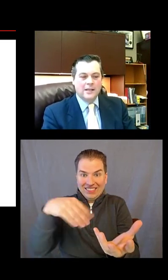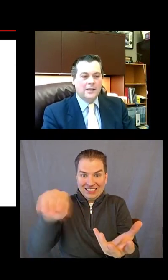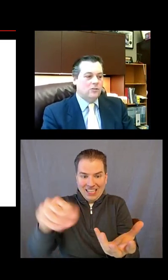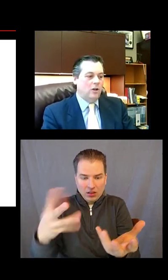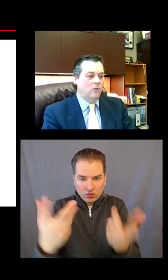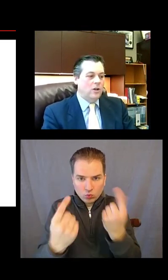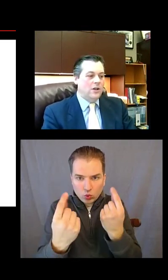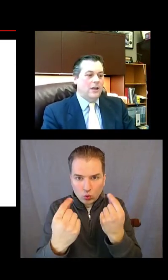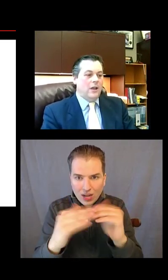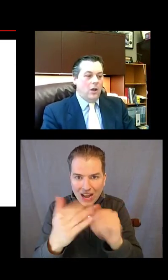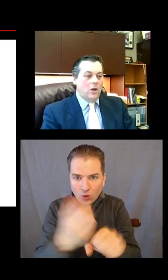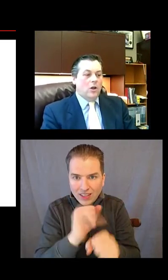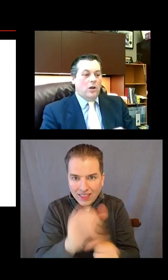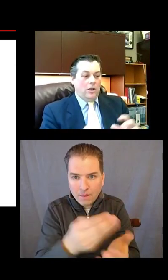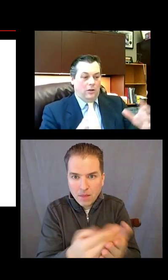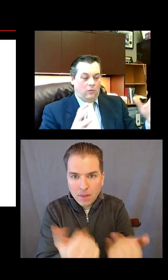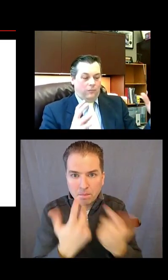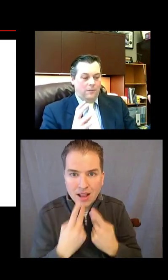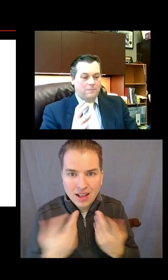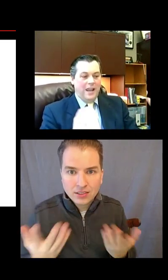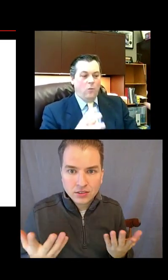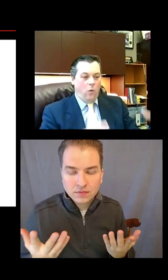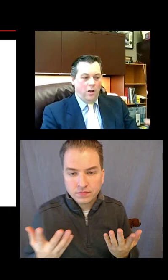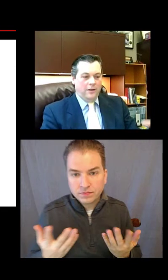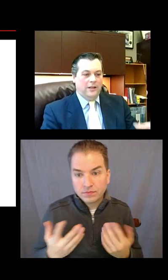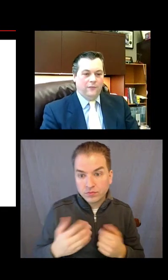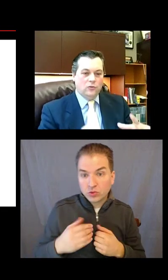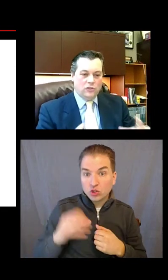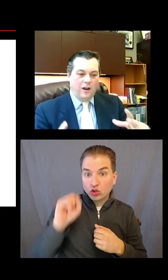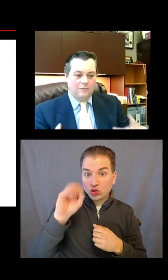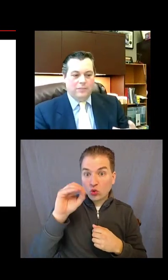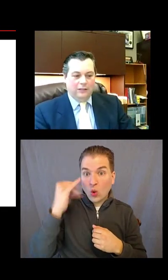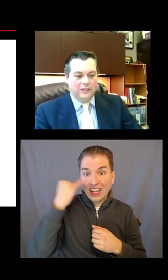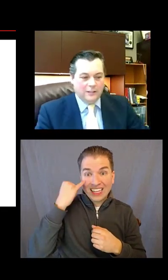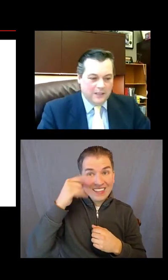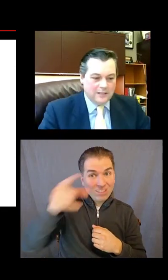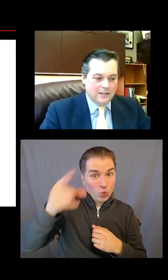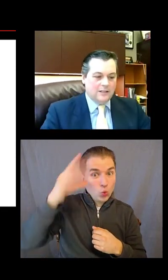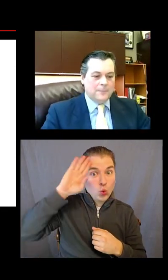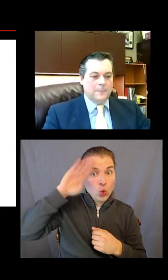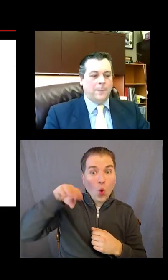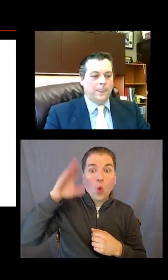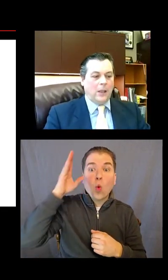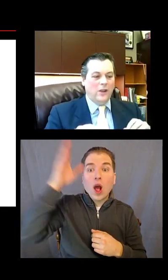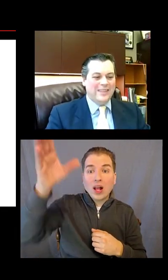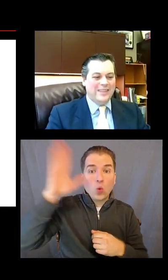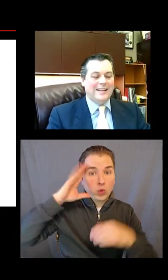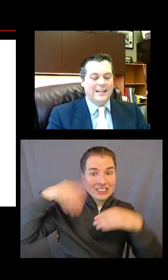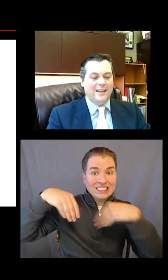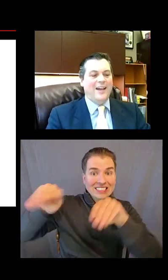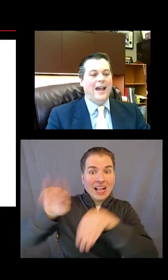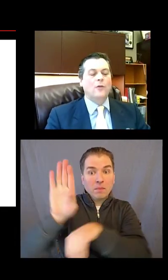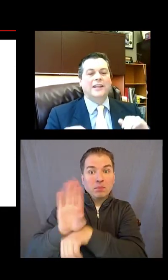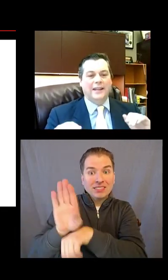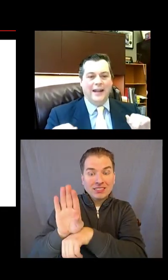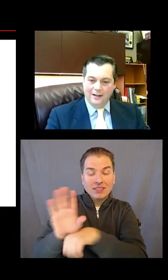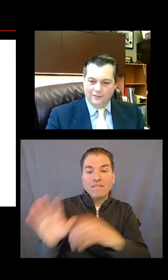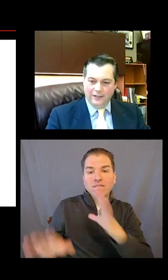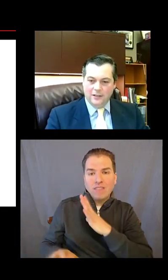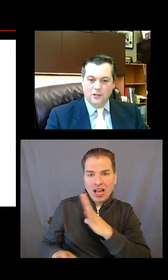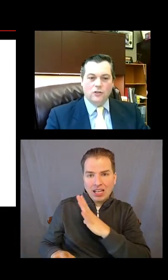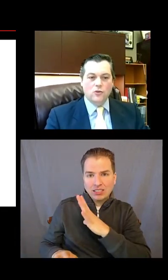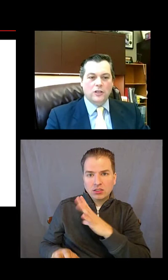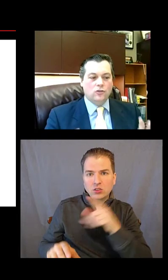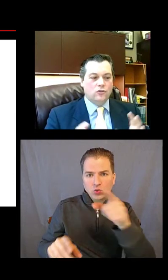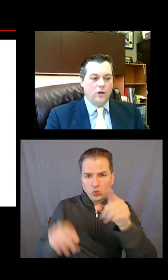business. So from day one, if you start building the business with the idea of how to get out